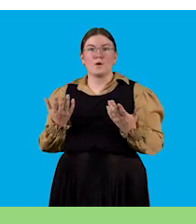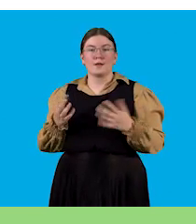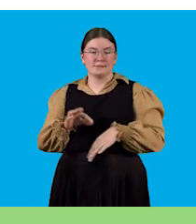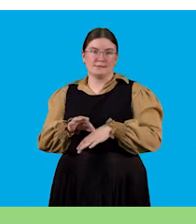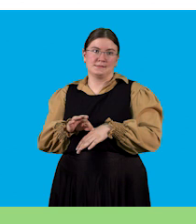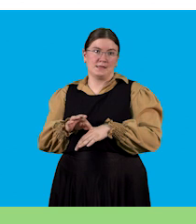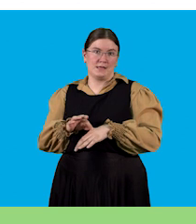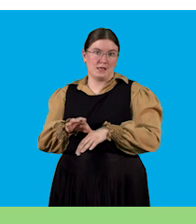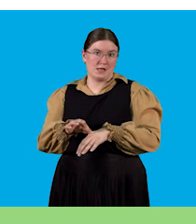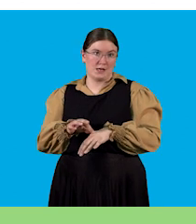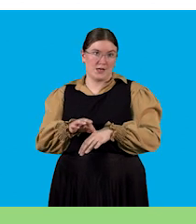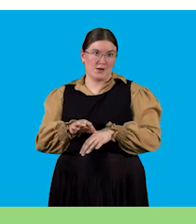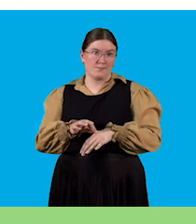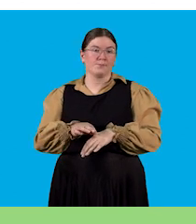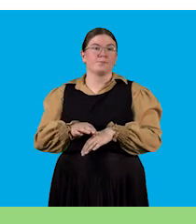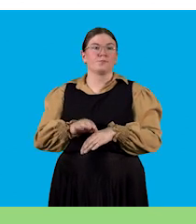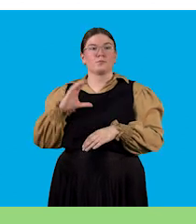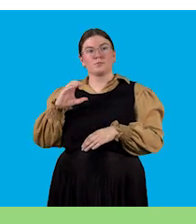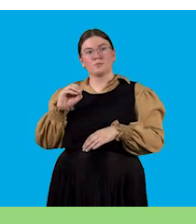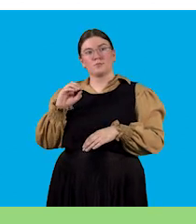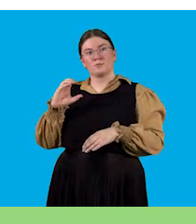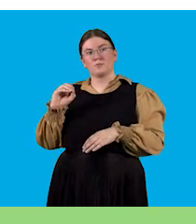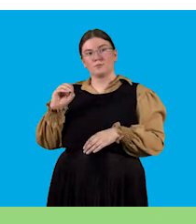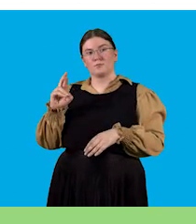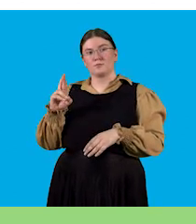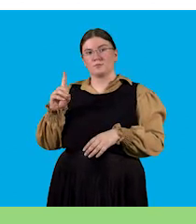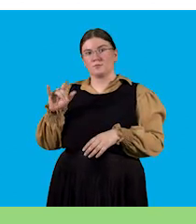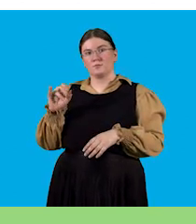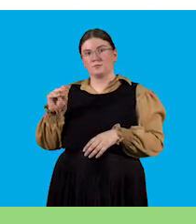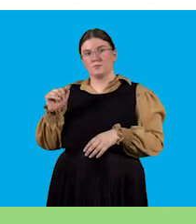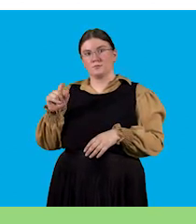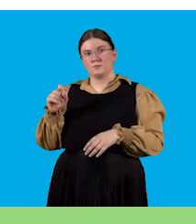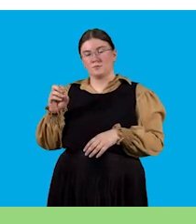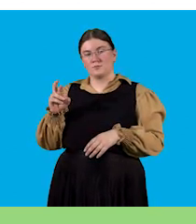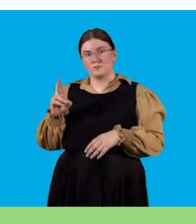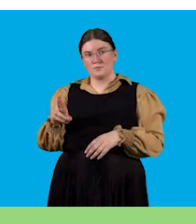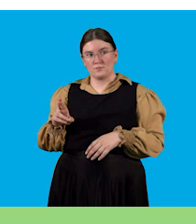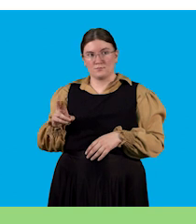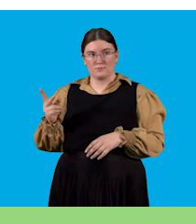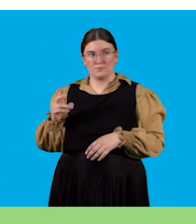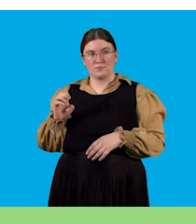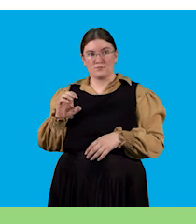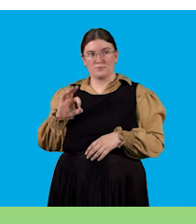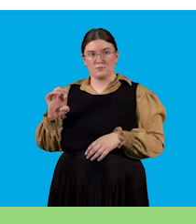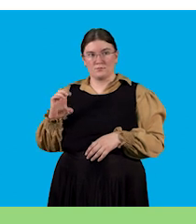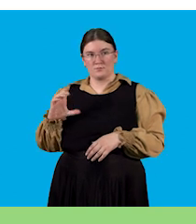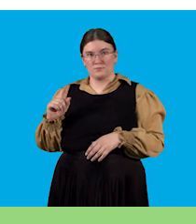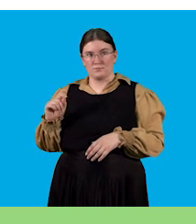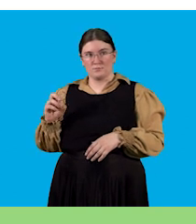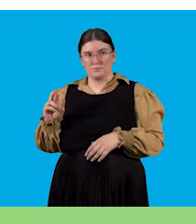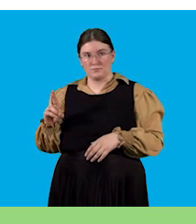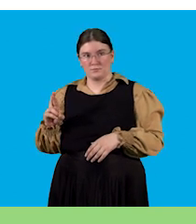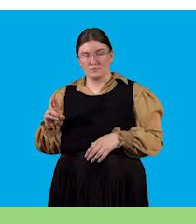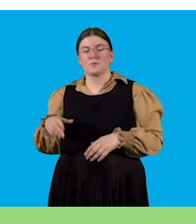in our skin. We have the coordinator and we have the effector, and then the